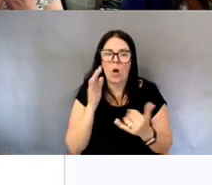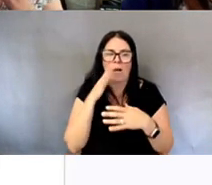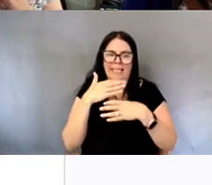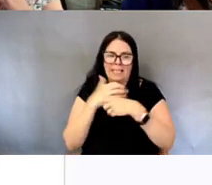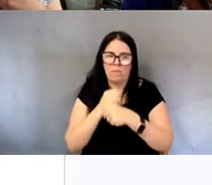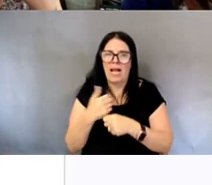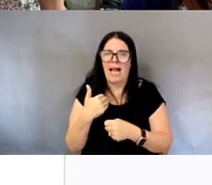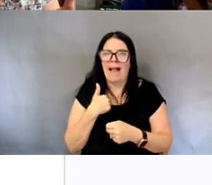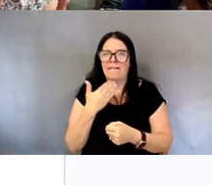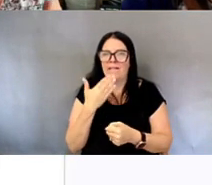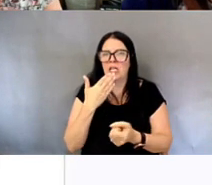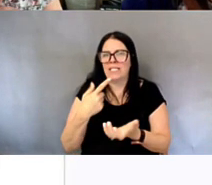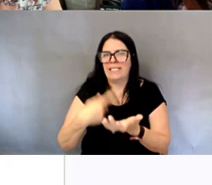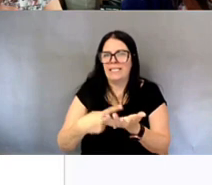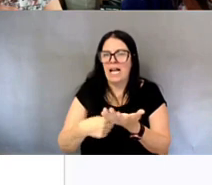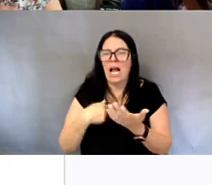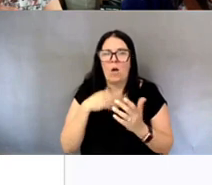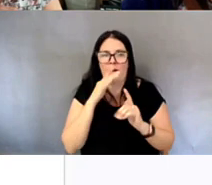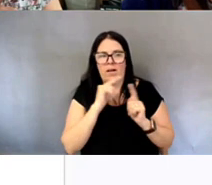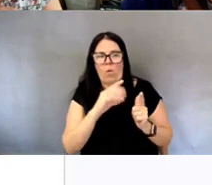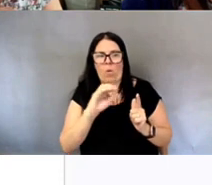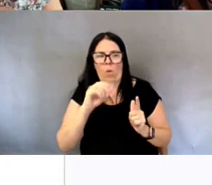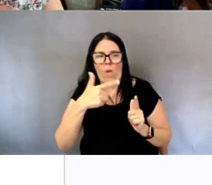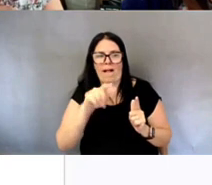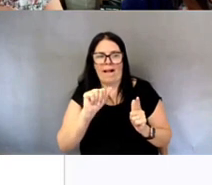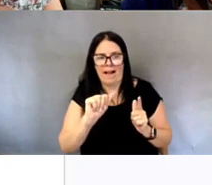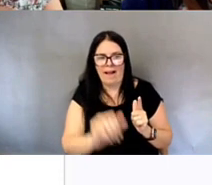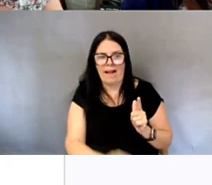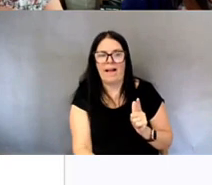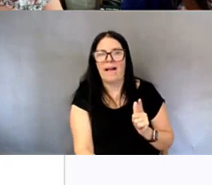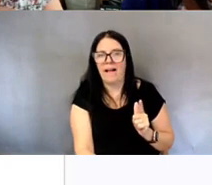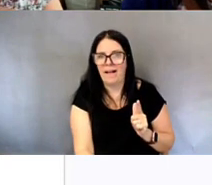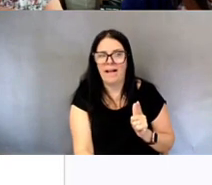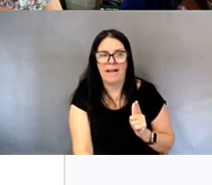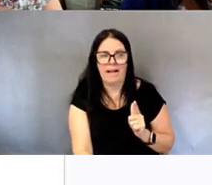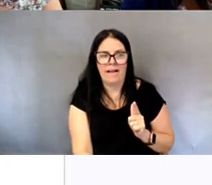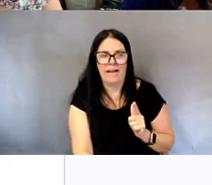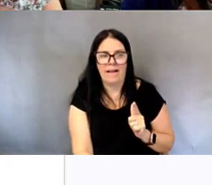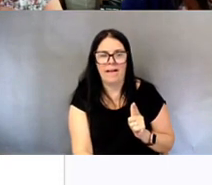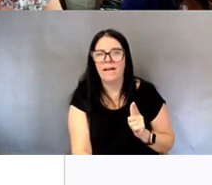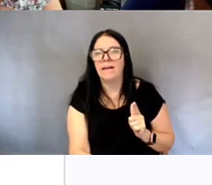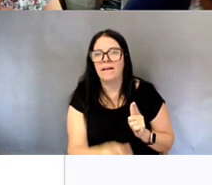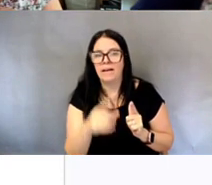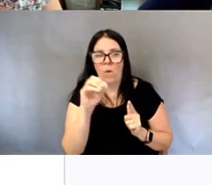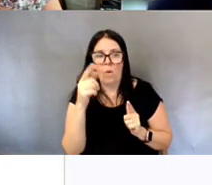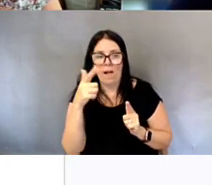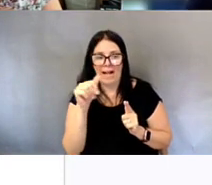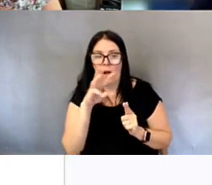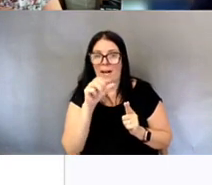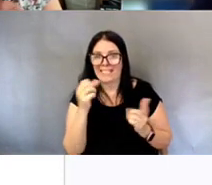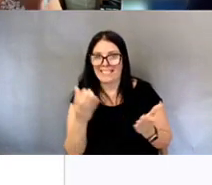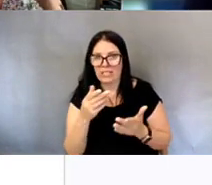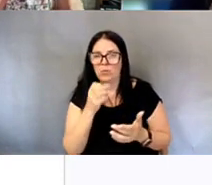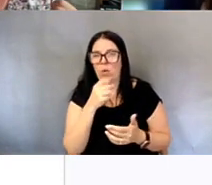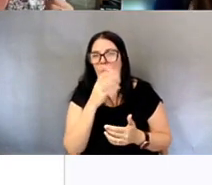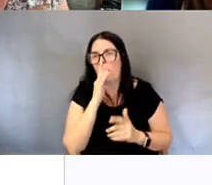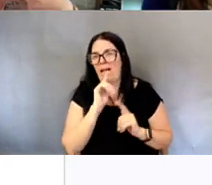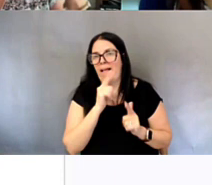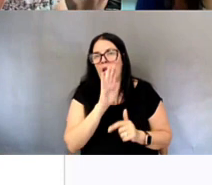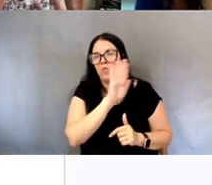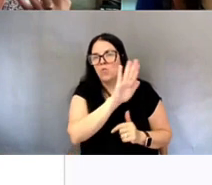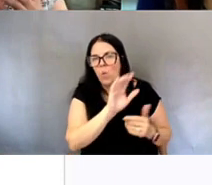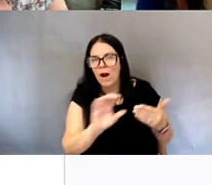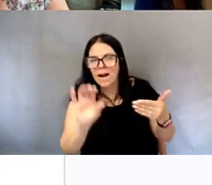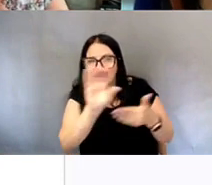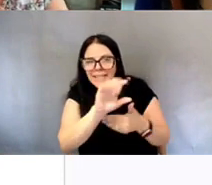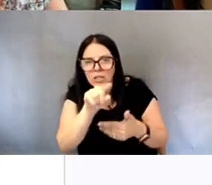of a discussion. And I'm going to hand it over to Olga again. And Olga, you were with us in the main room. So I'm just going to move to your section